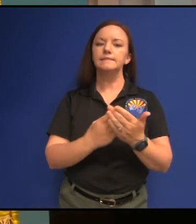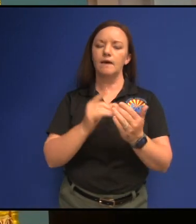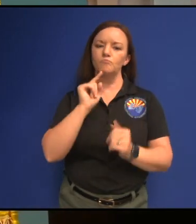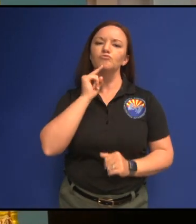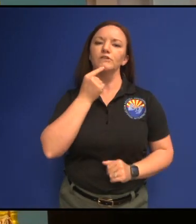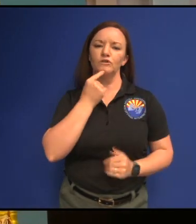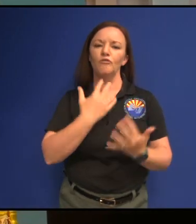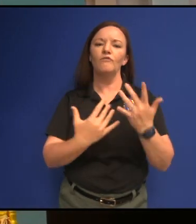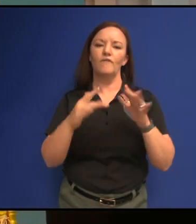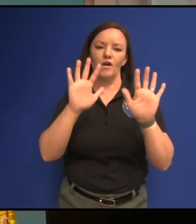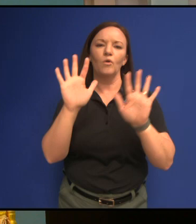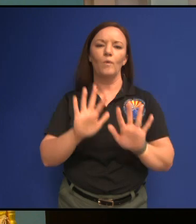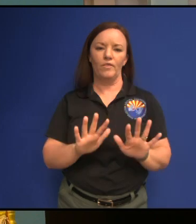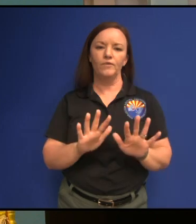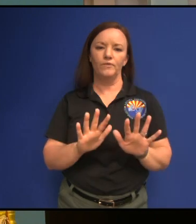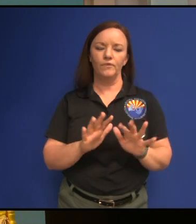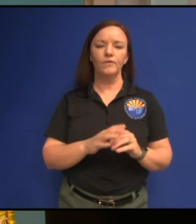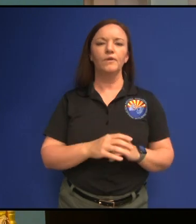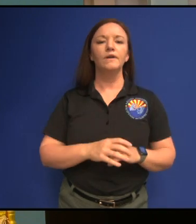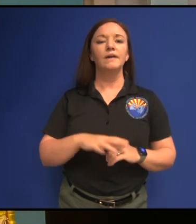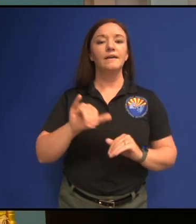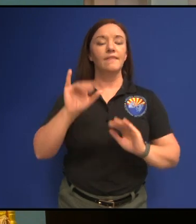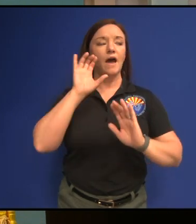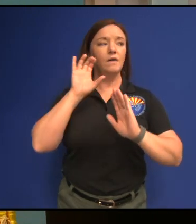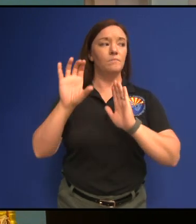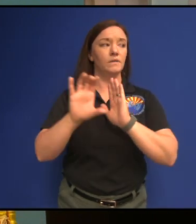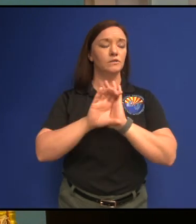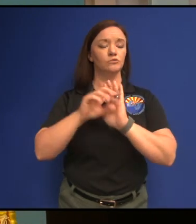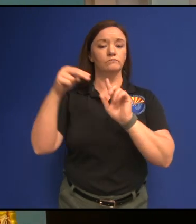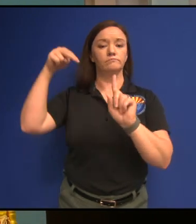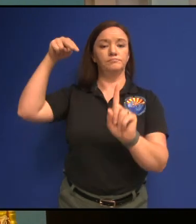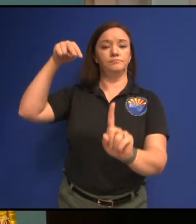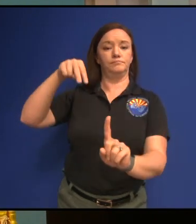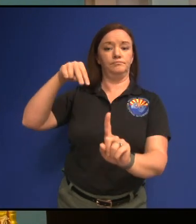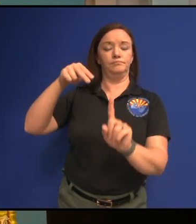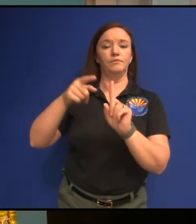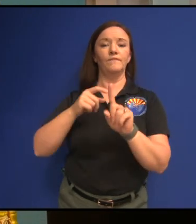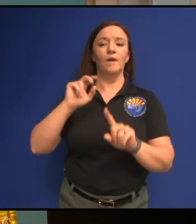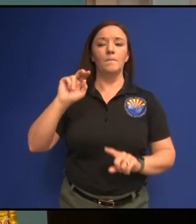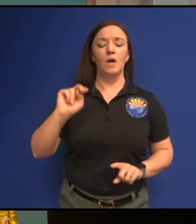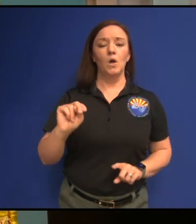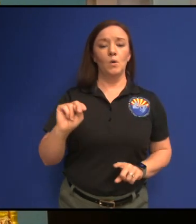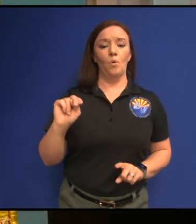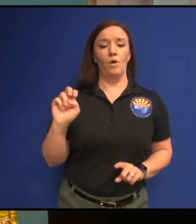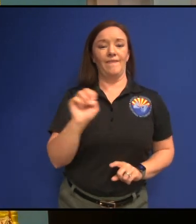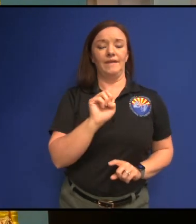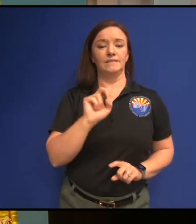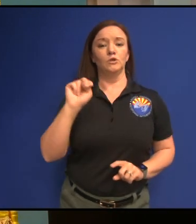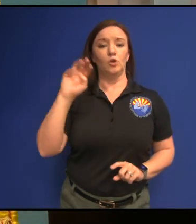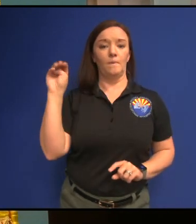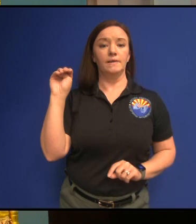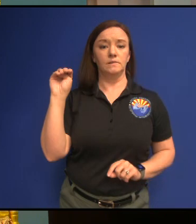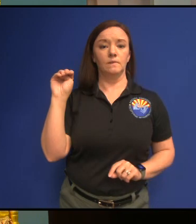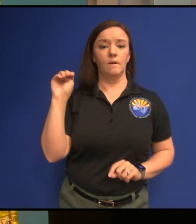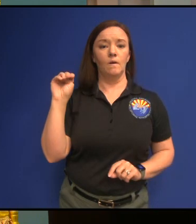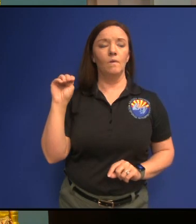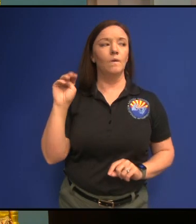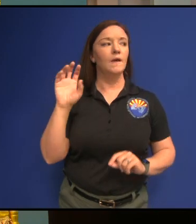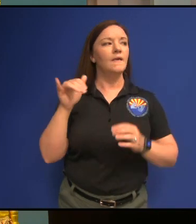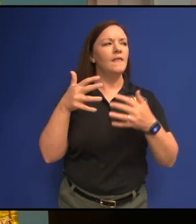weather conditions. This is a view from northeastern New Mexico, and the shaded